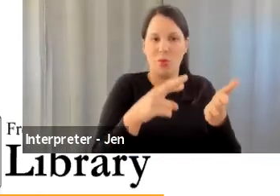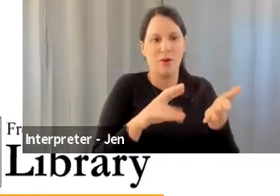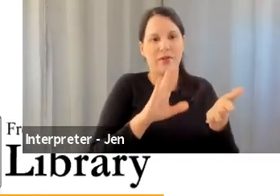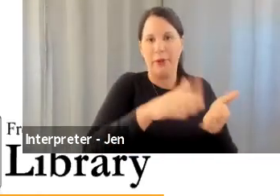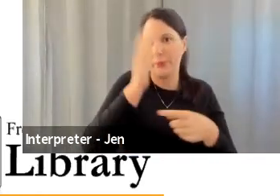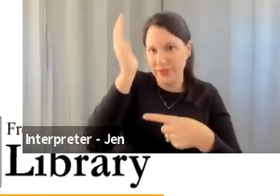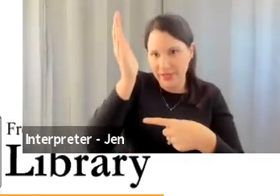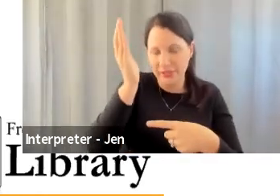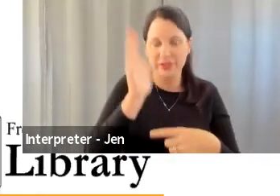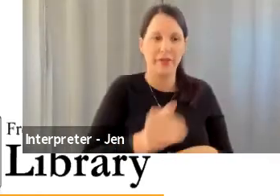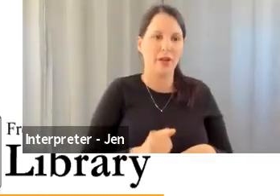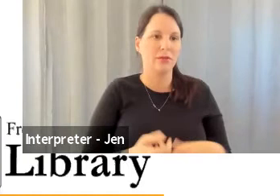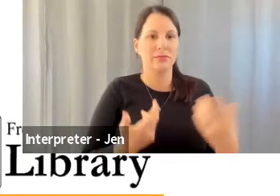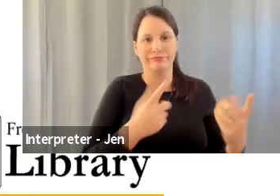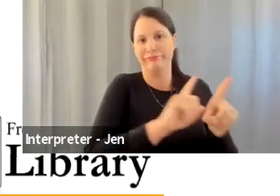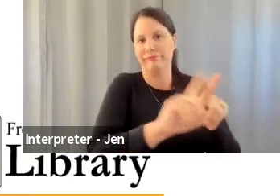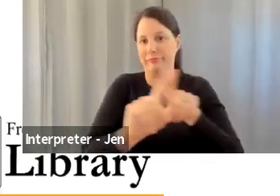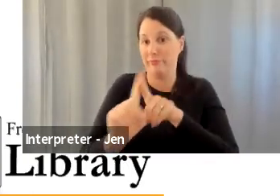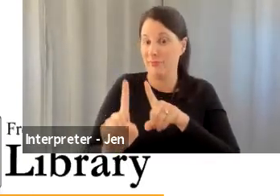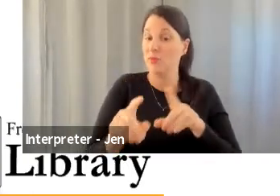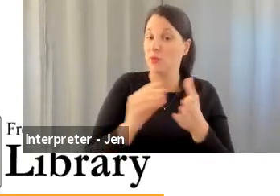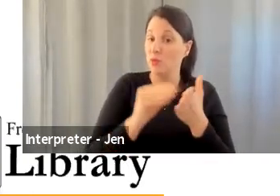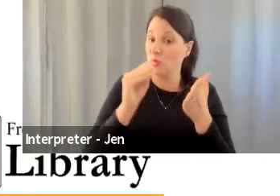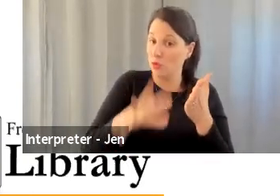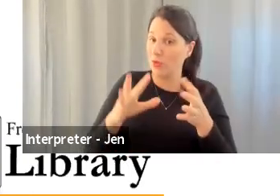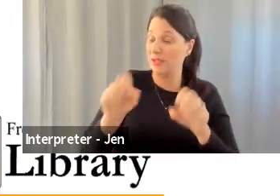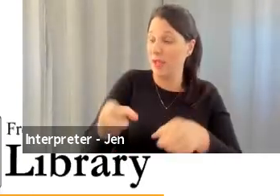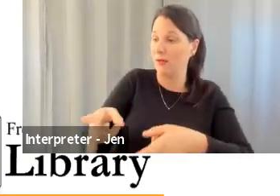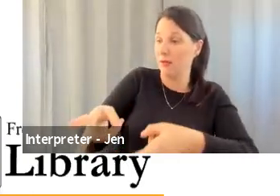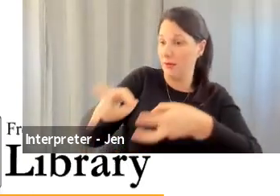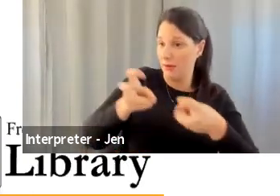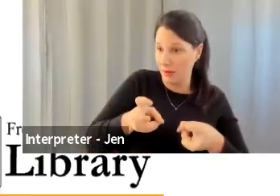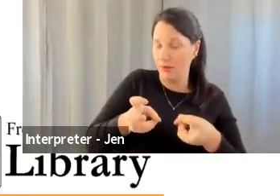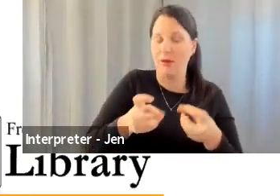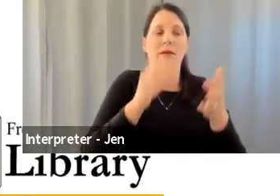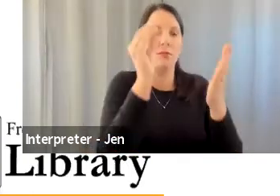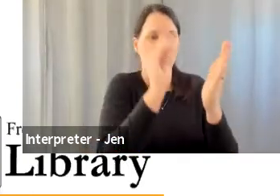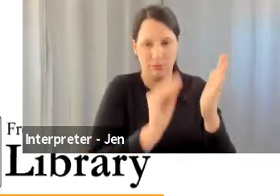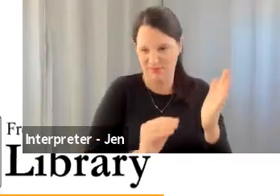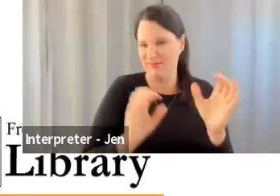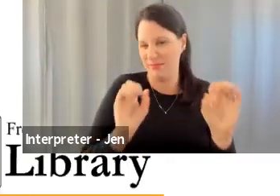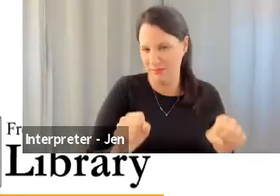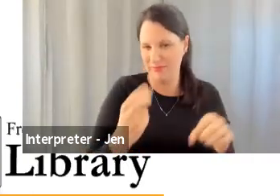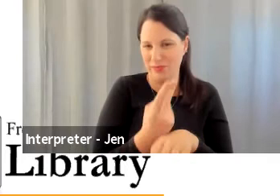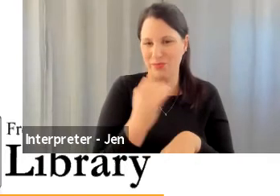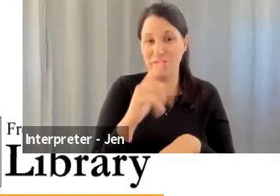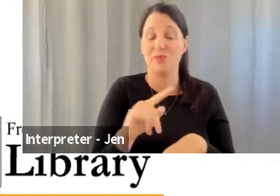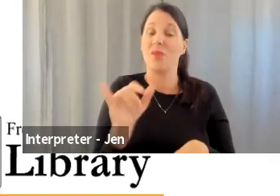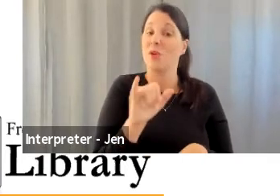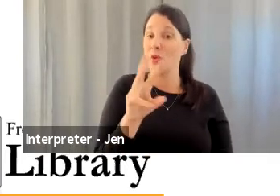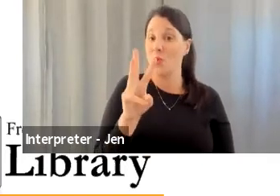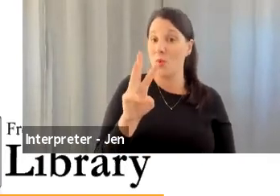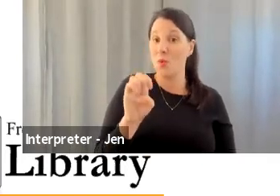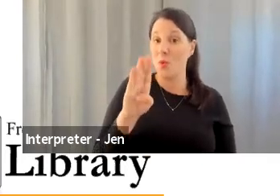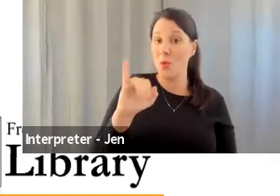you take away actual physical material that you can use. And then we also have webinars that, again, you just sign up, you come to